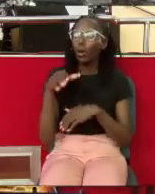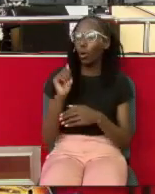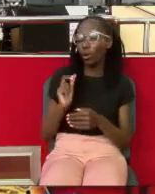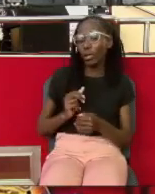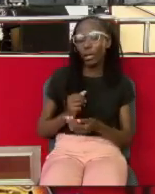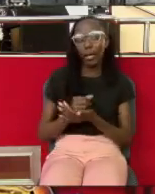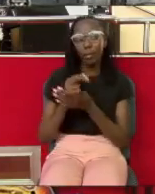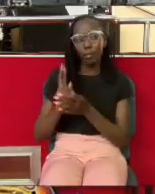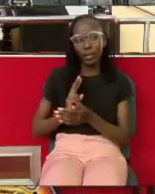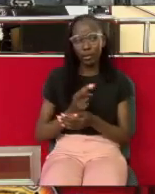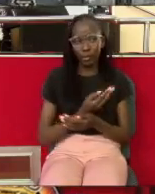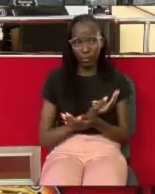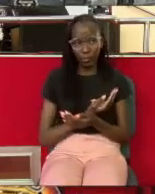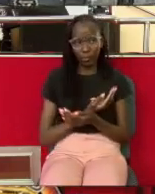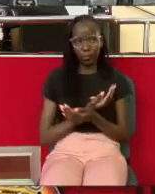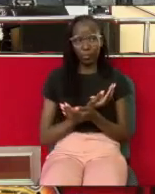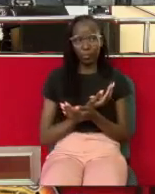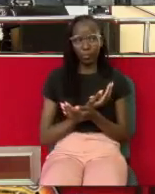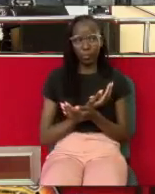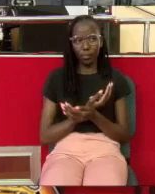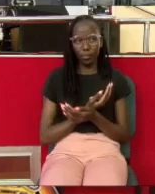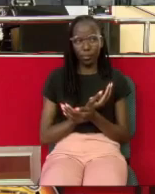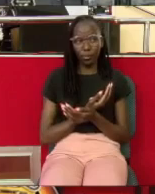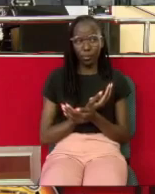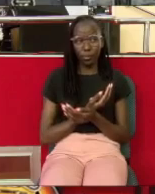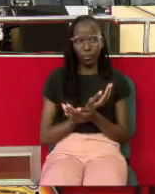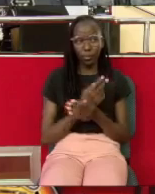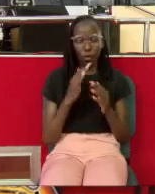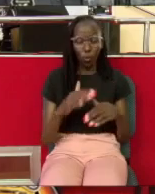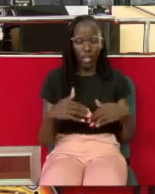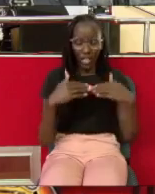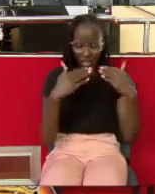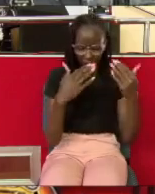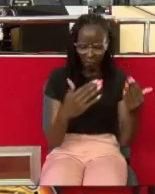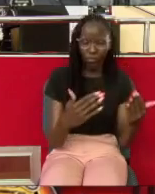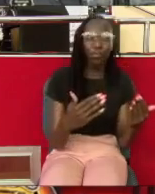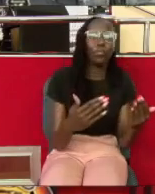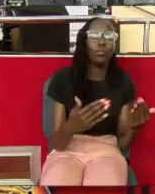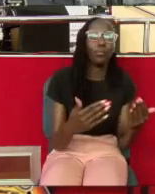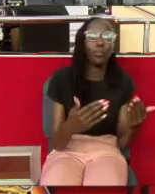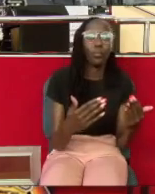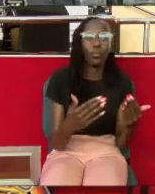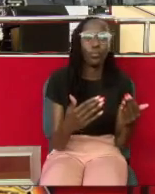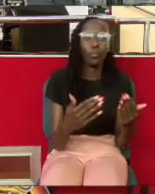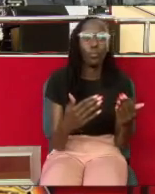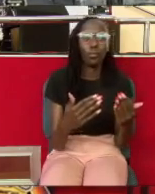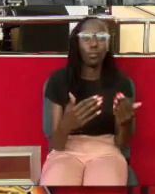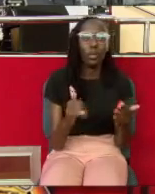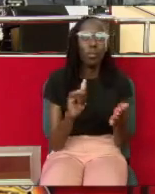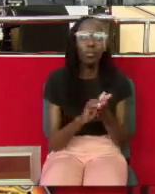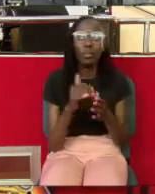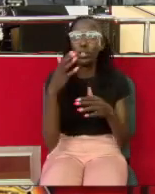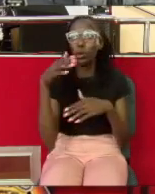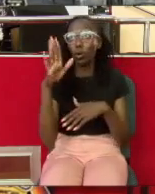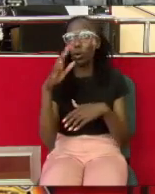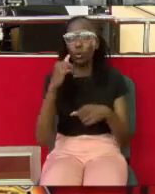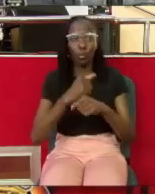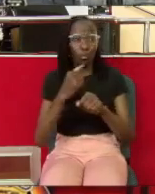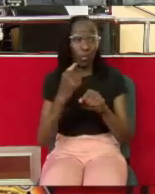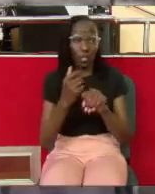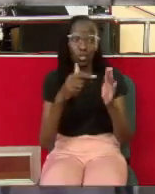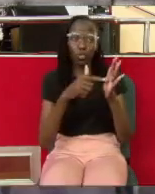the true sons. That we can bring forth so that God can be made